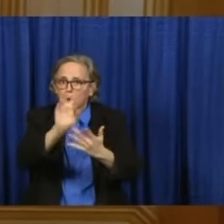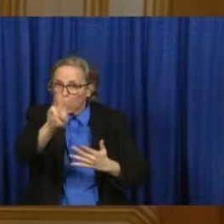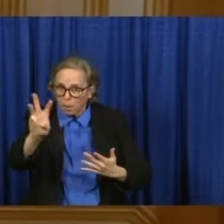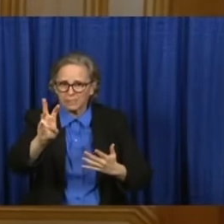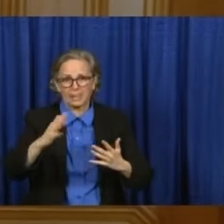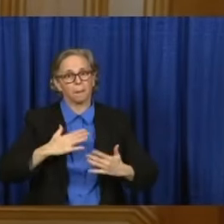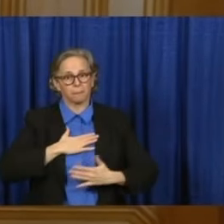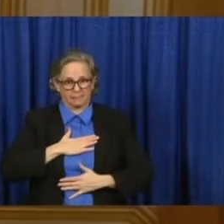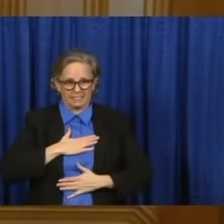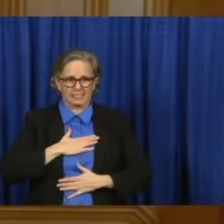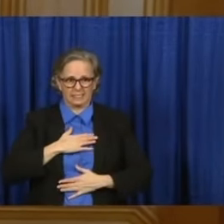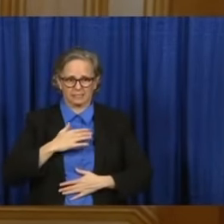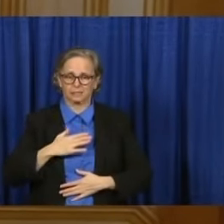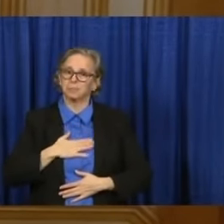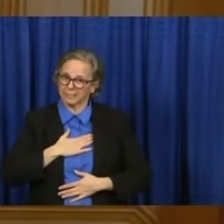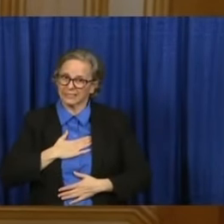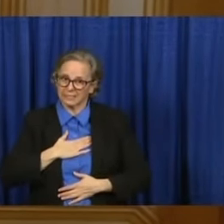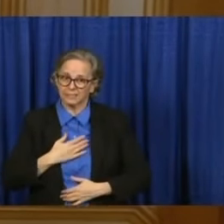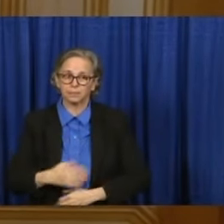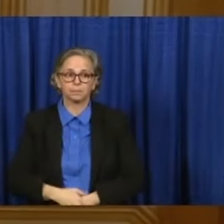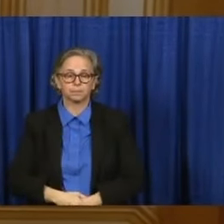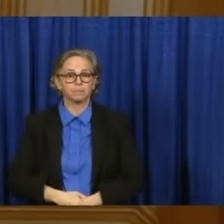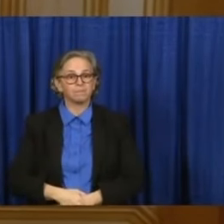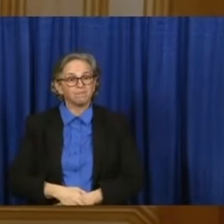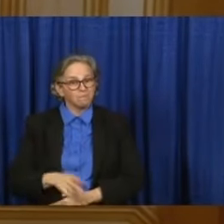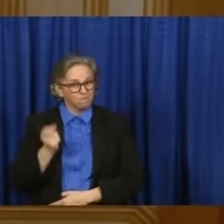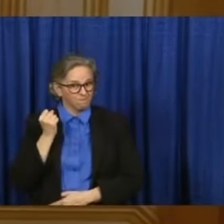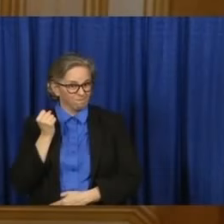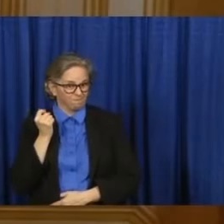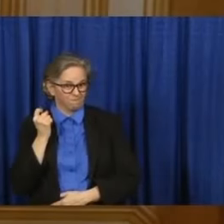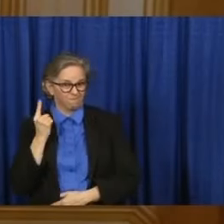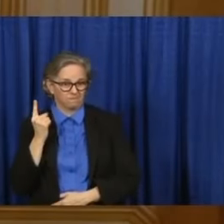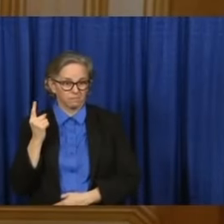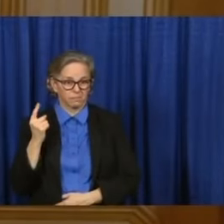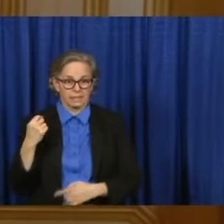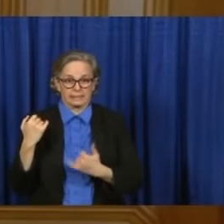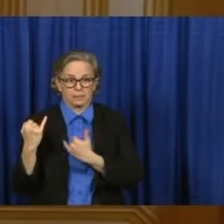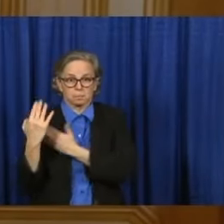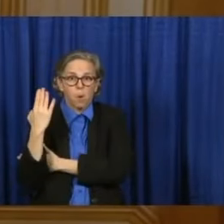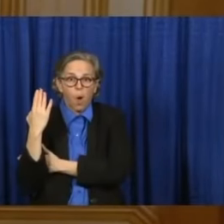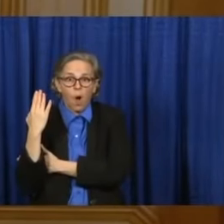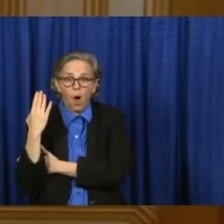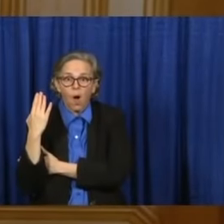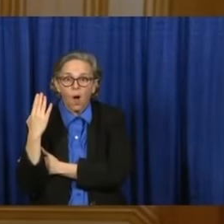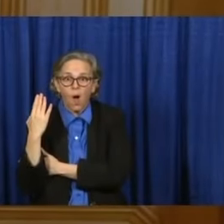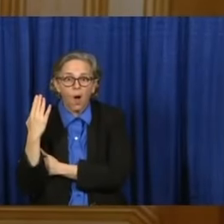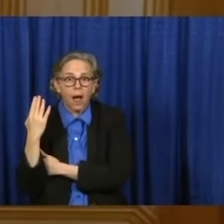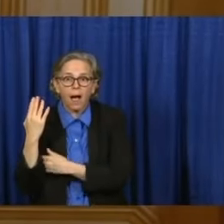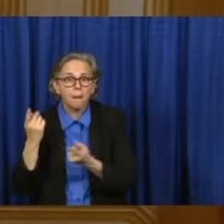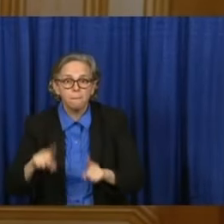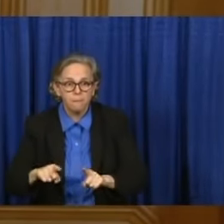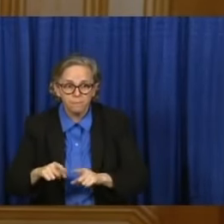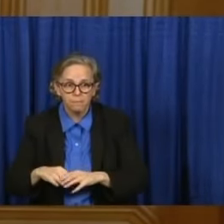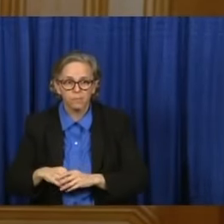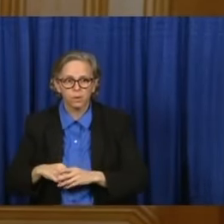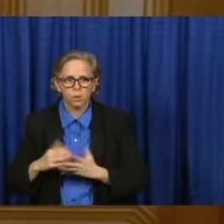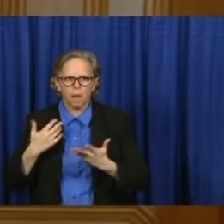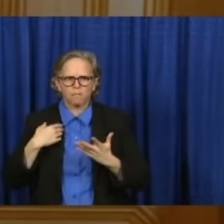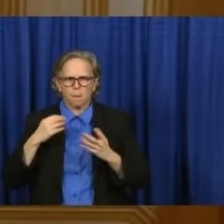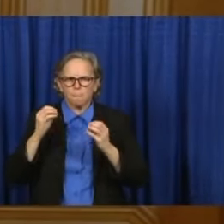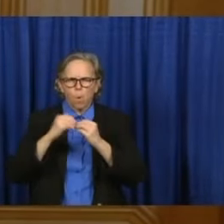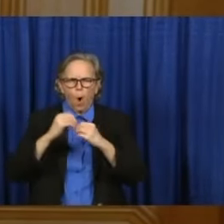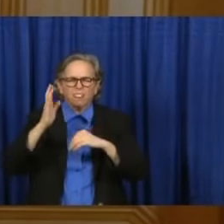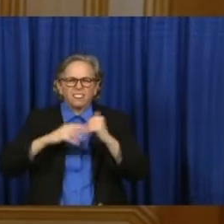And we have had, as of this morning, we had over